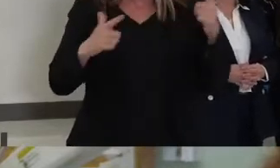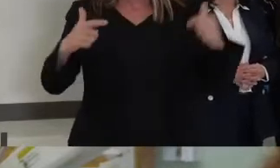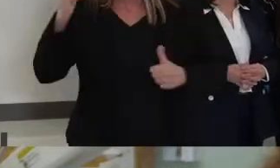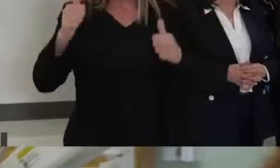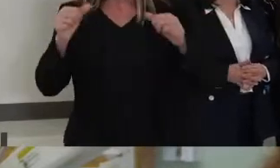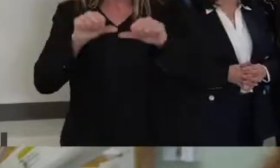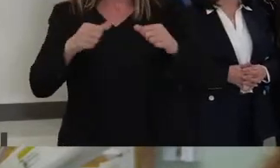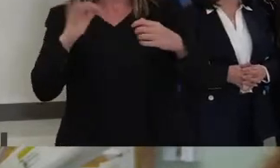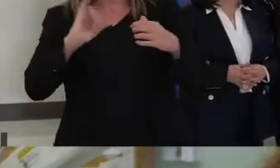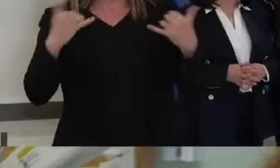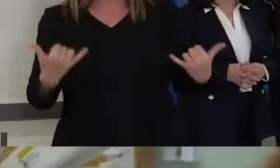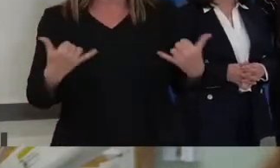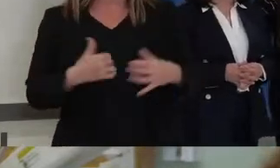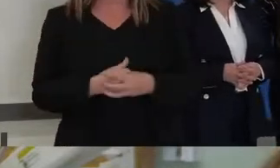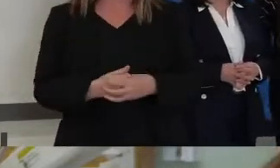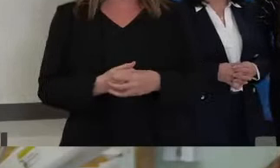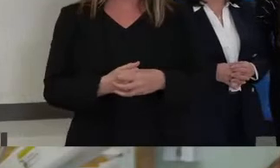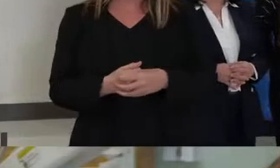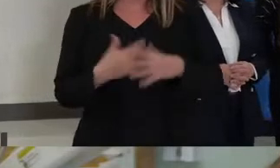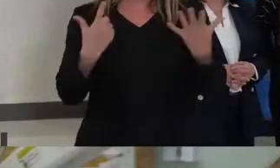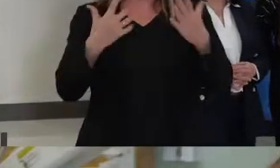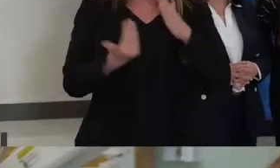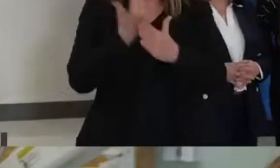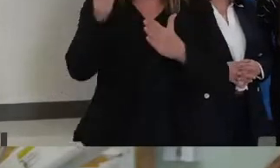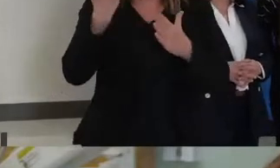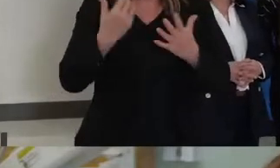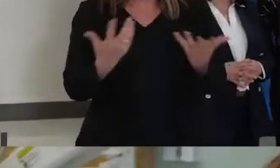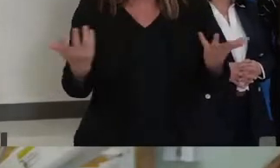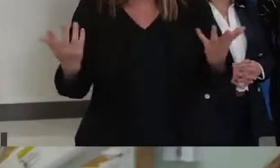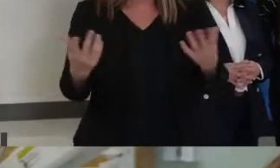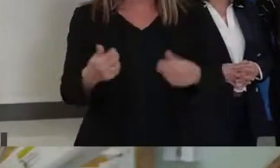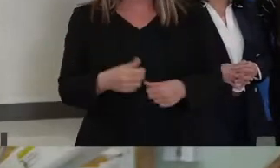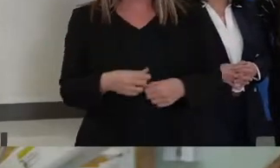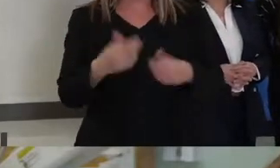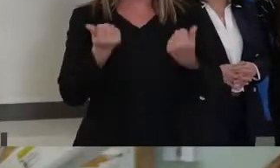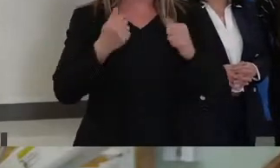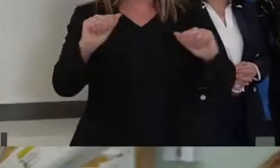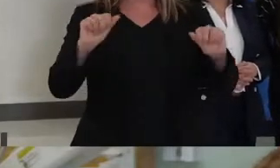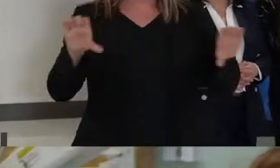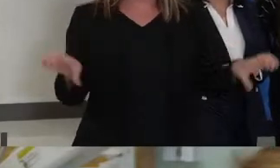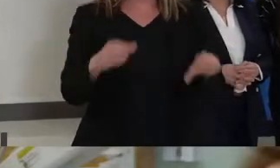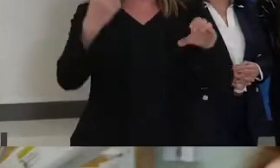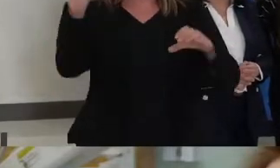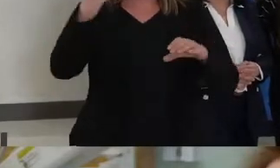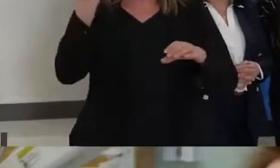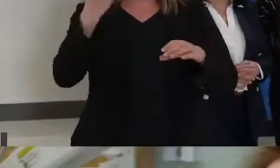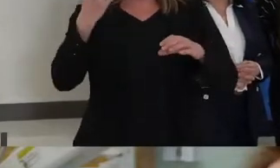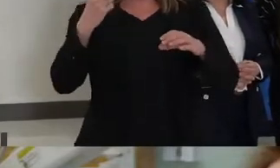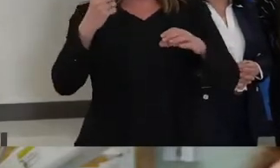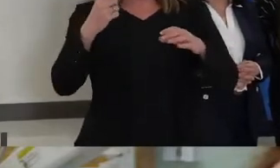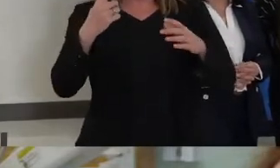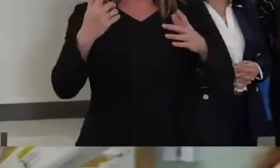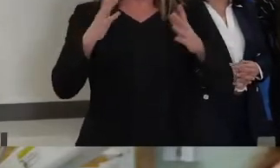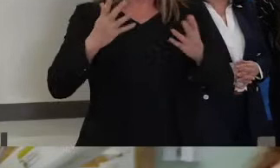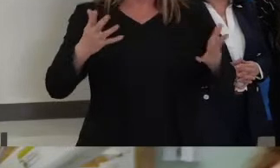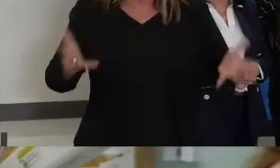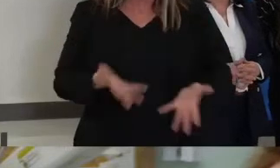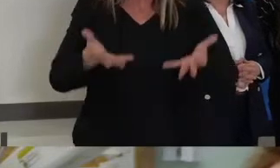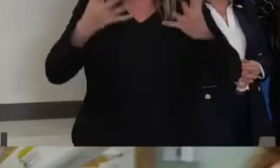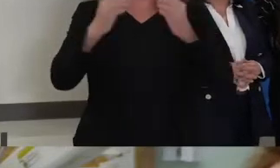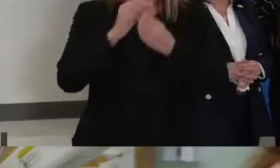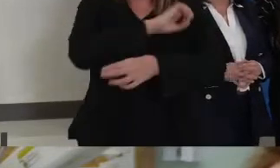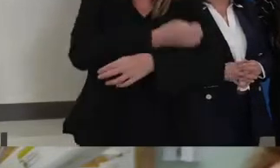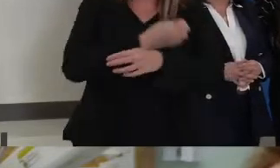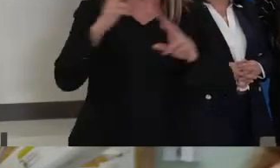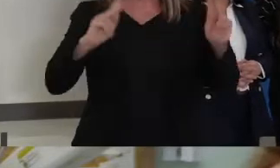like today. And so it's novel, just trying to do something to, generate a little bit more energy so people understand